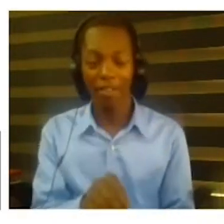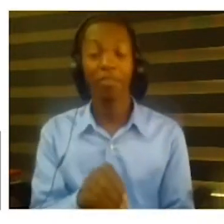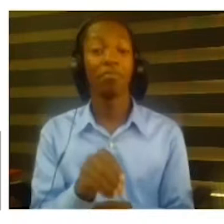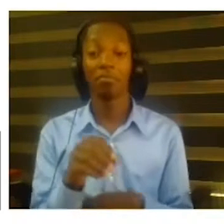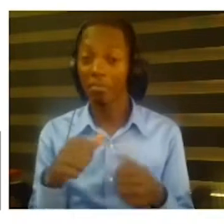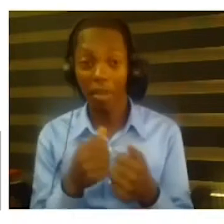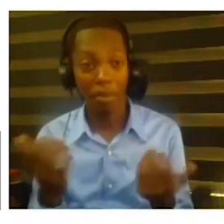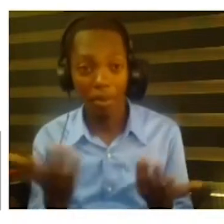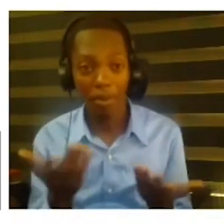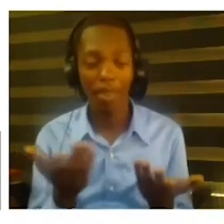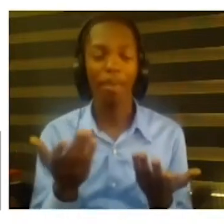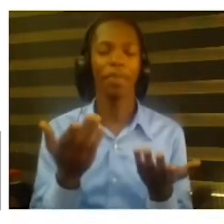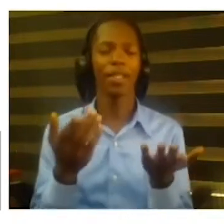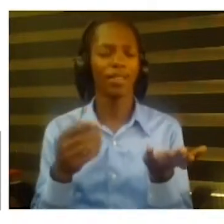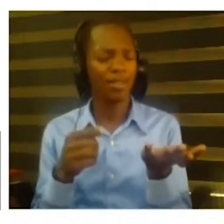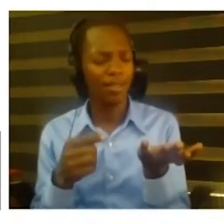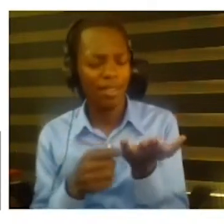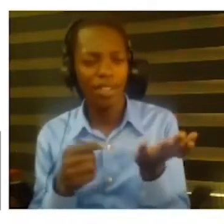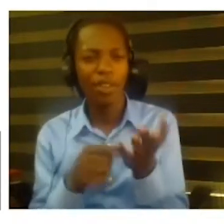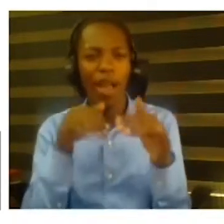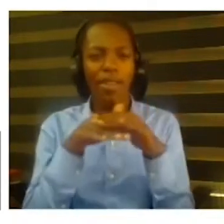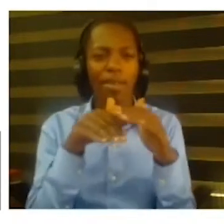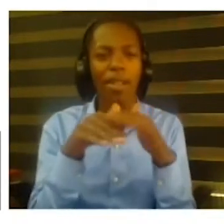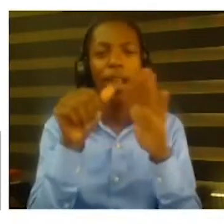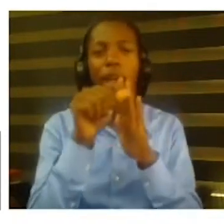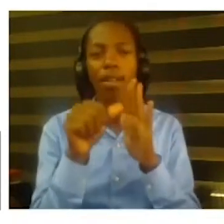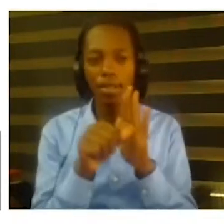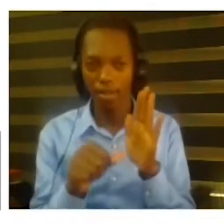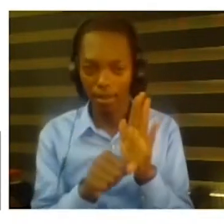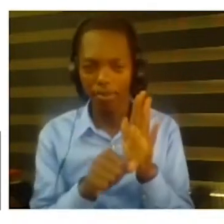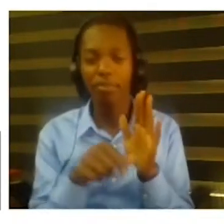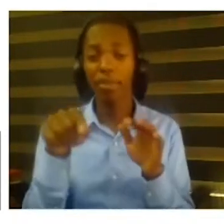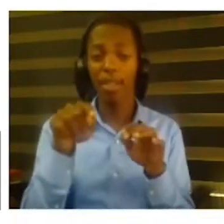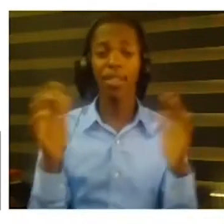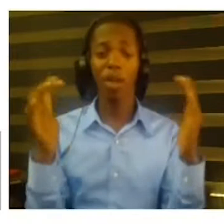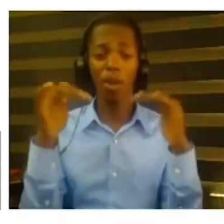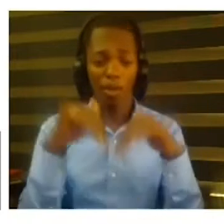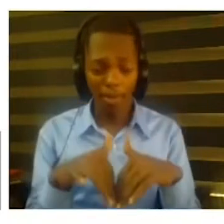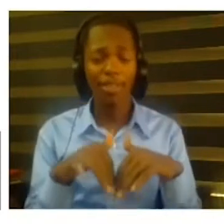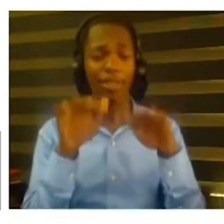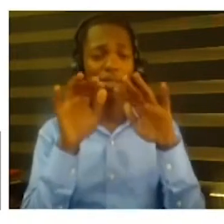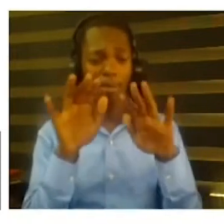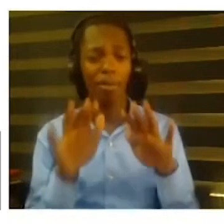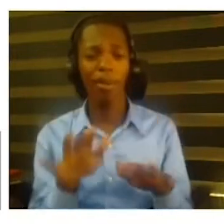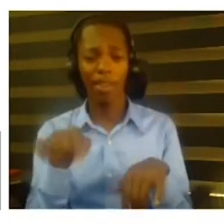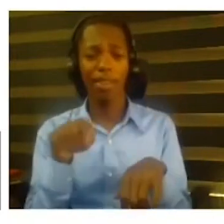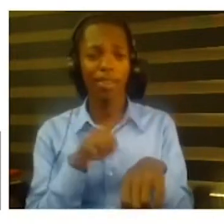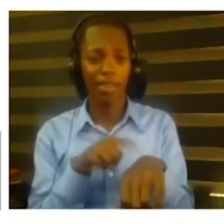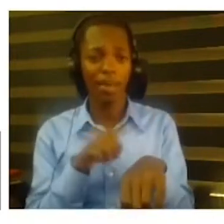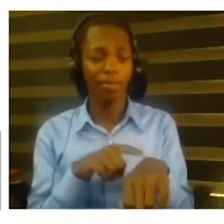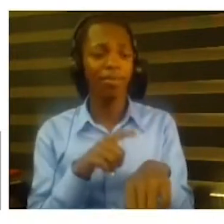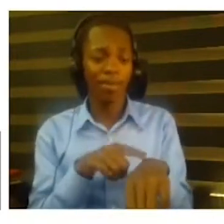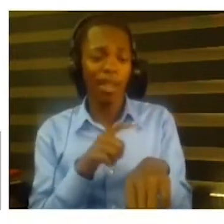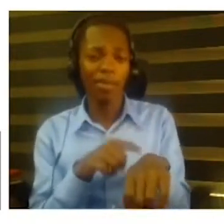digital accessibility agenda. This conference is timely in these unprecedented times where accessibility